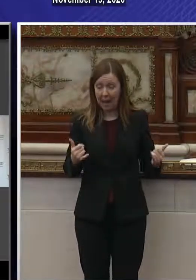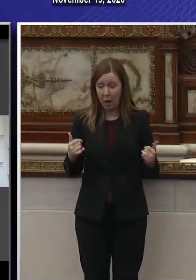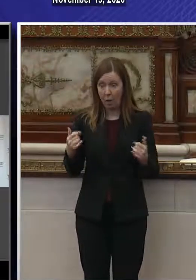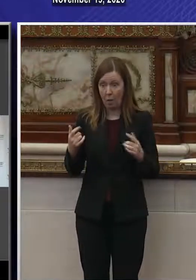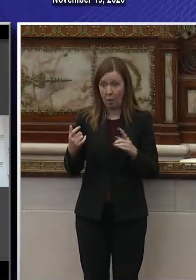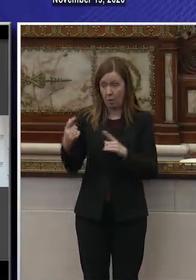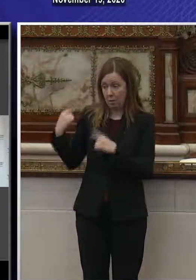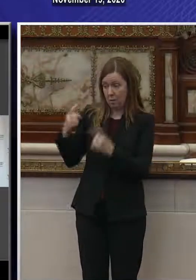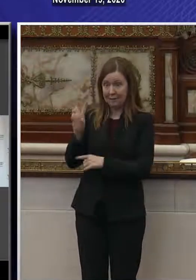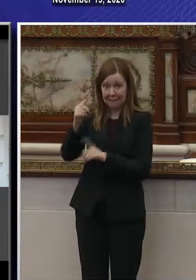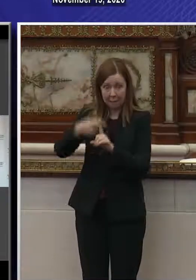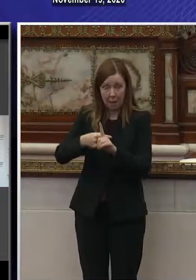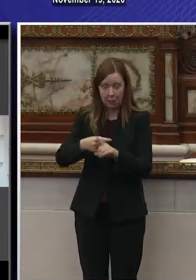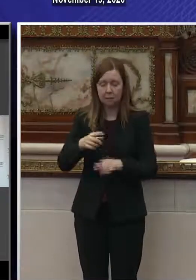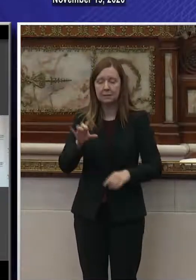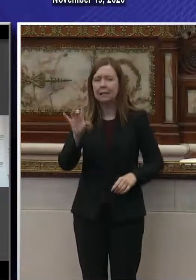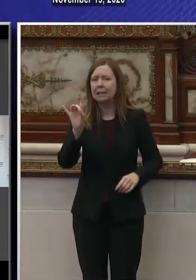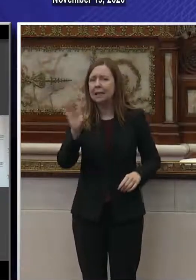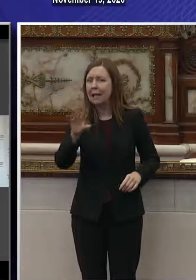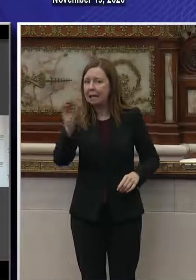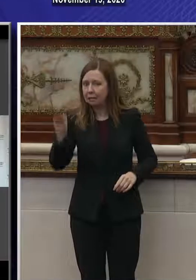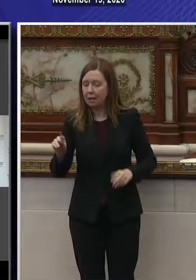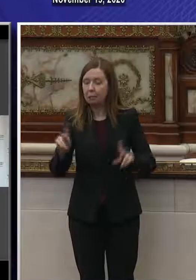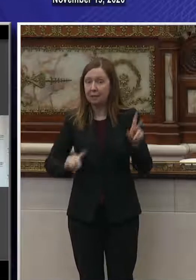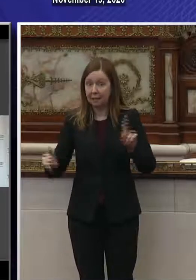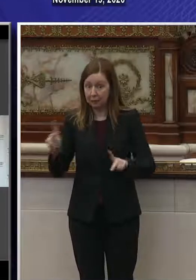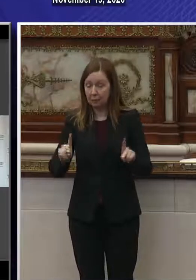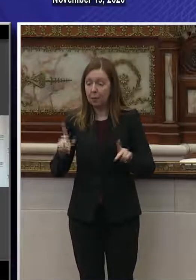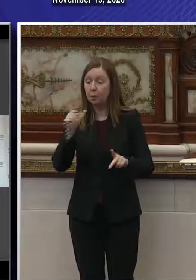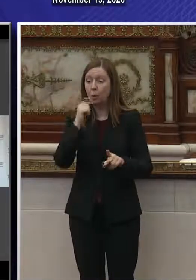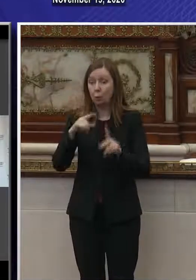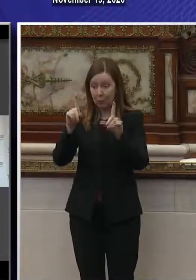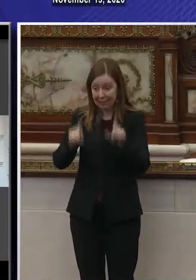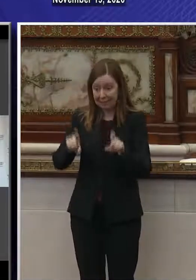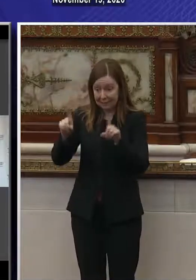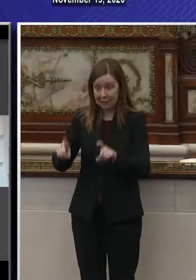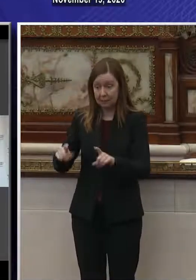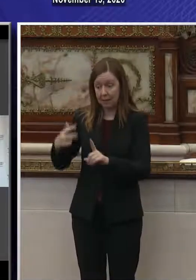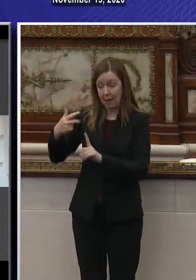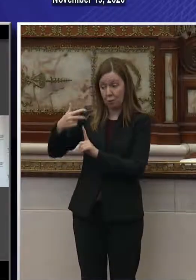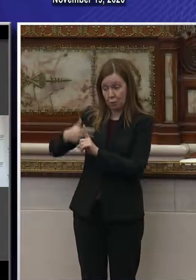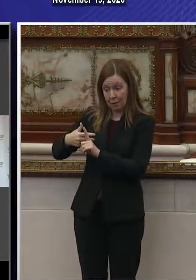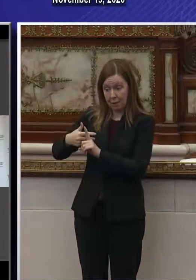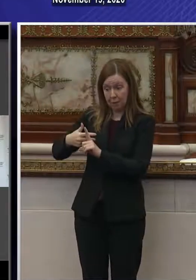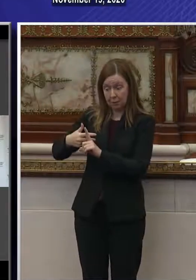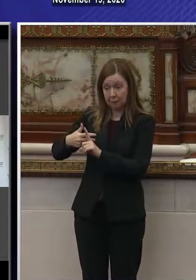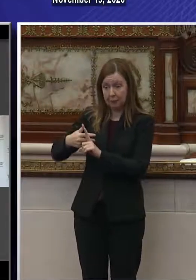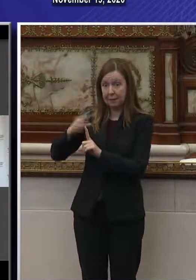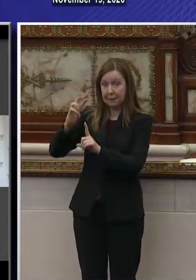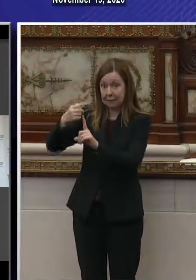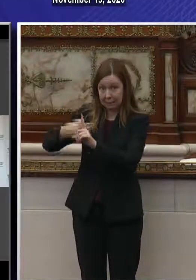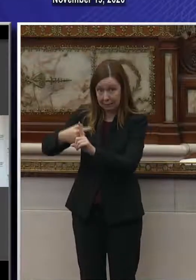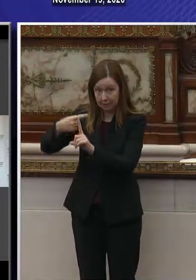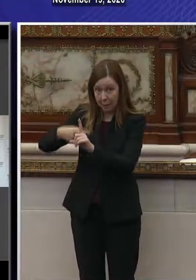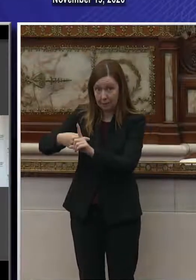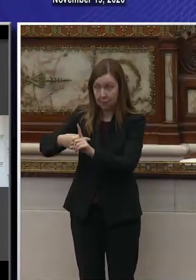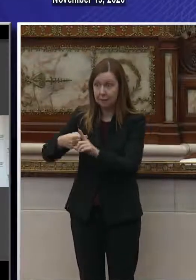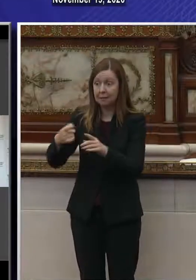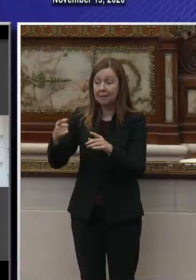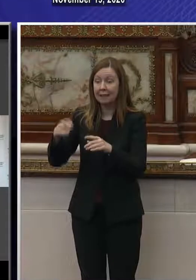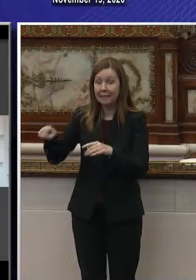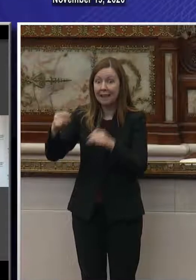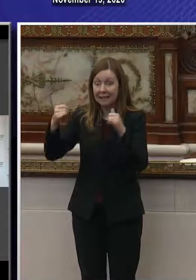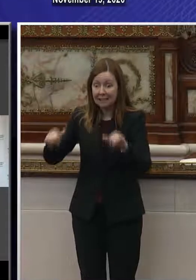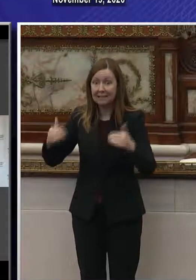months, 85% of the people who we tested at 3 months and now at 6 months still